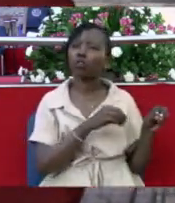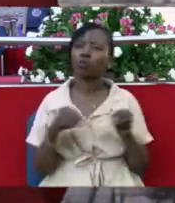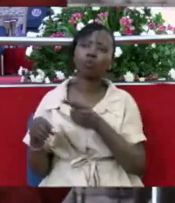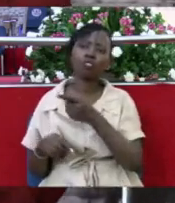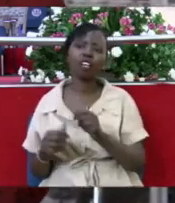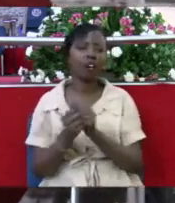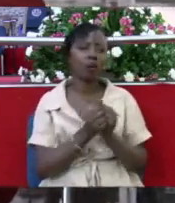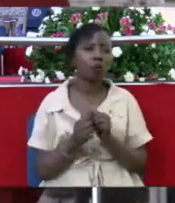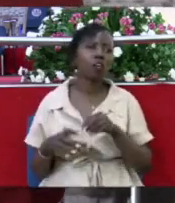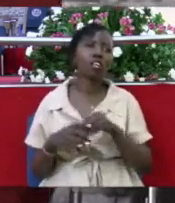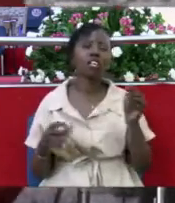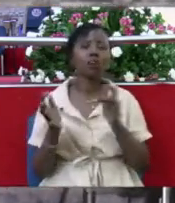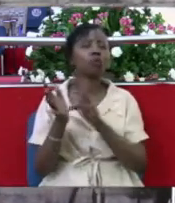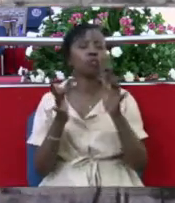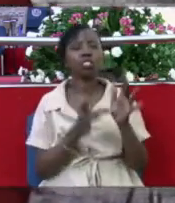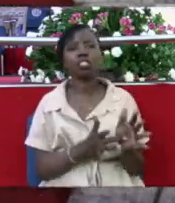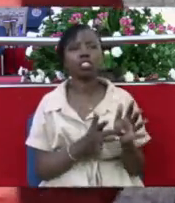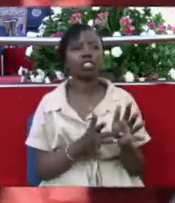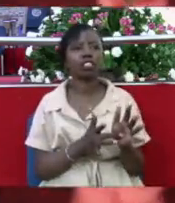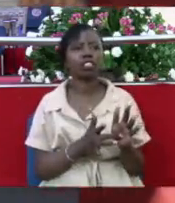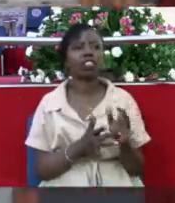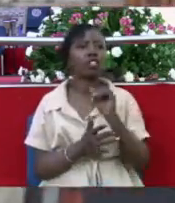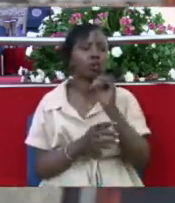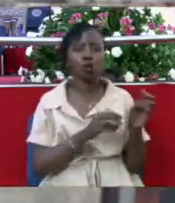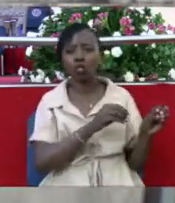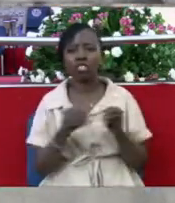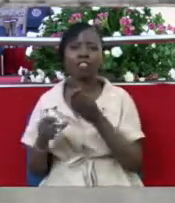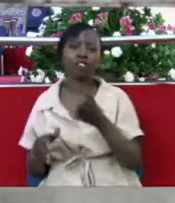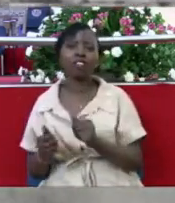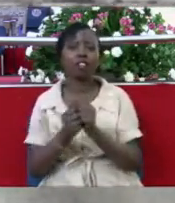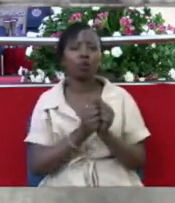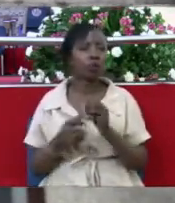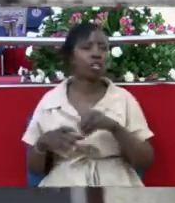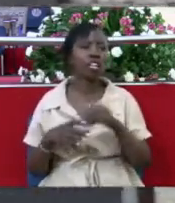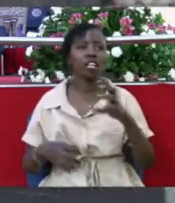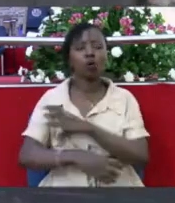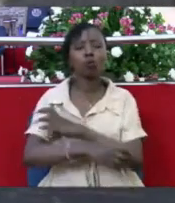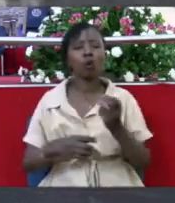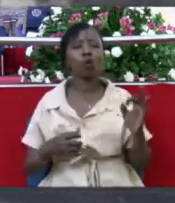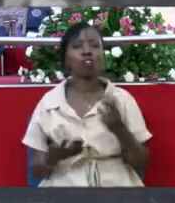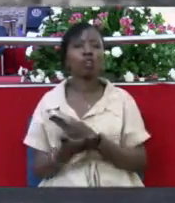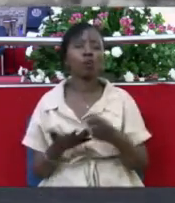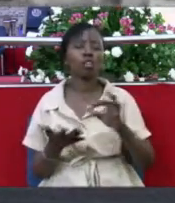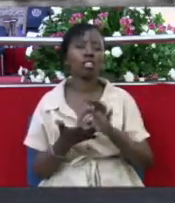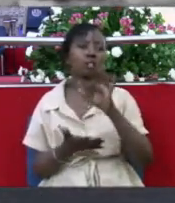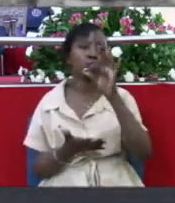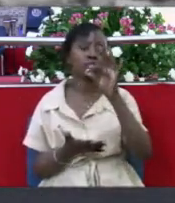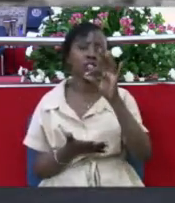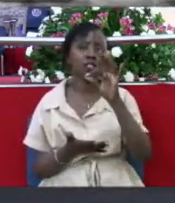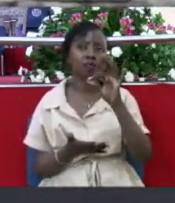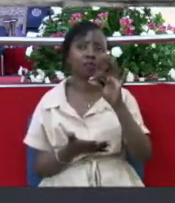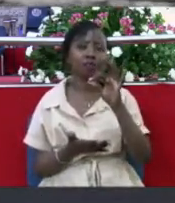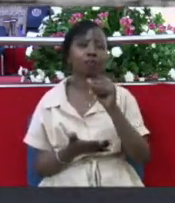Jesus. Do not live here without the power of the Holy Ghost. Do not live here as a powerless believer.